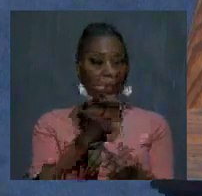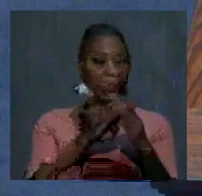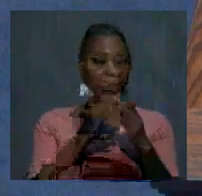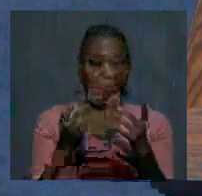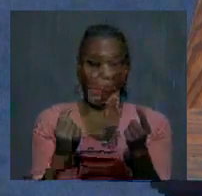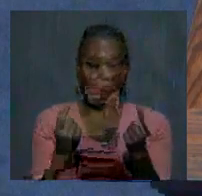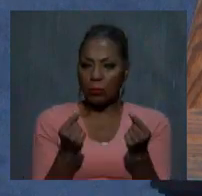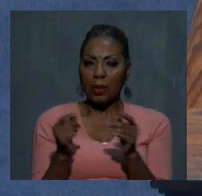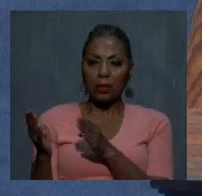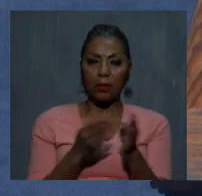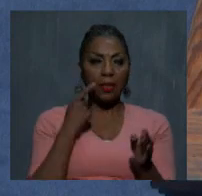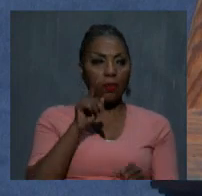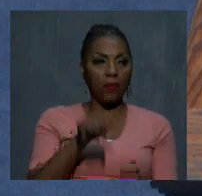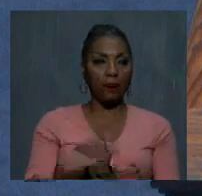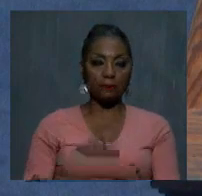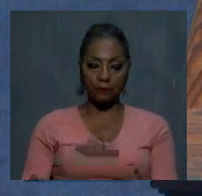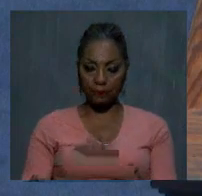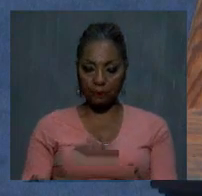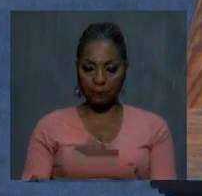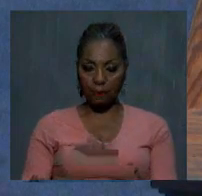what